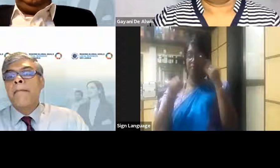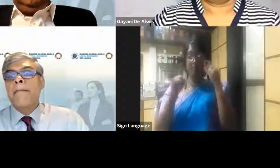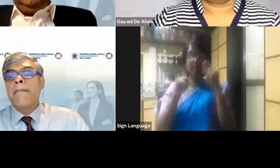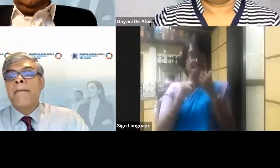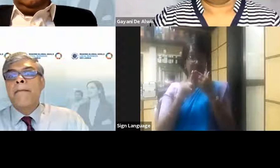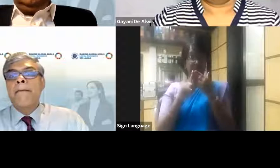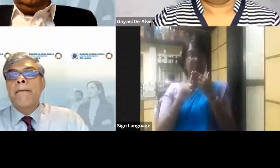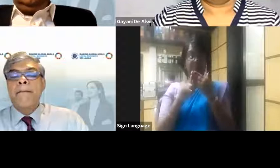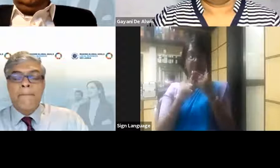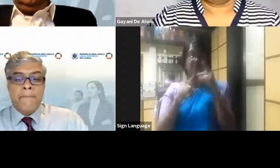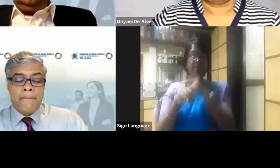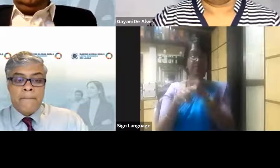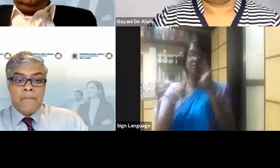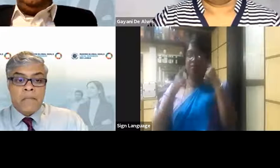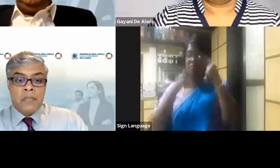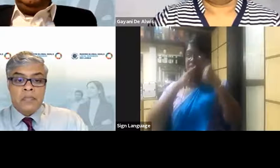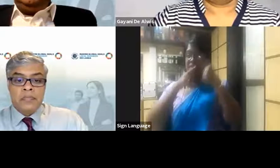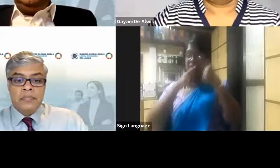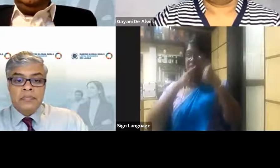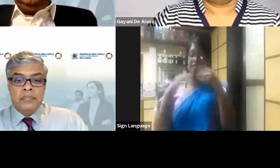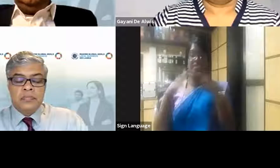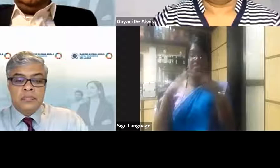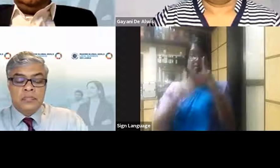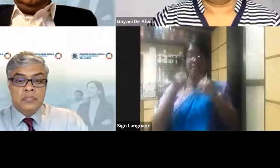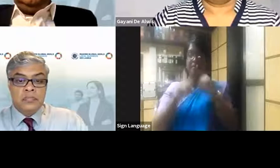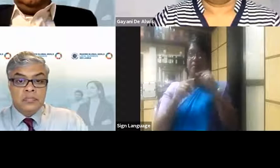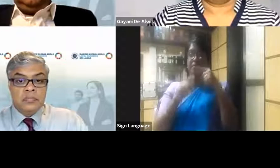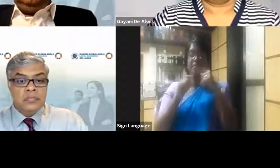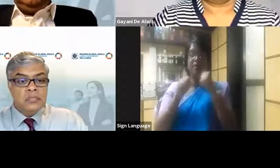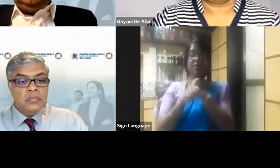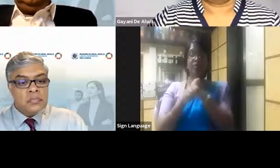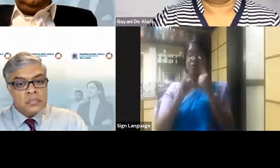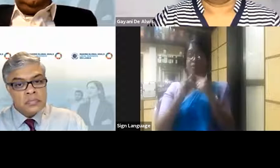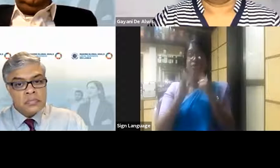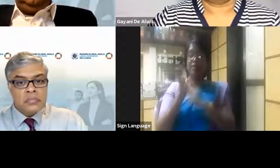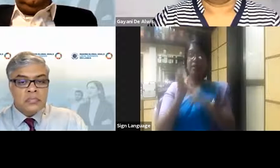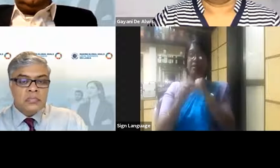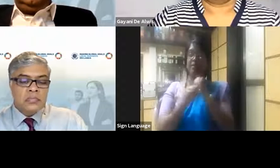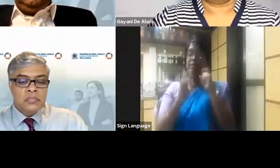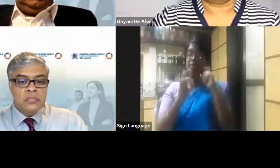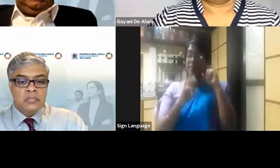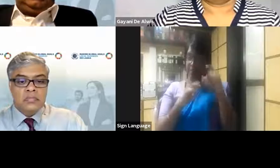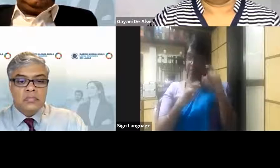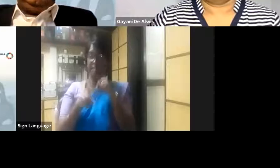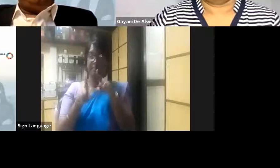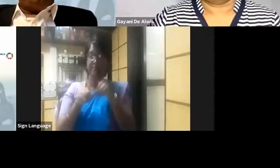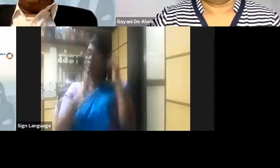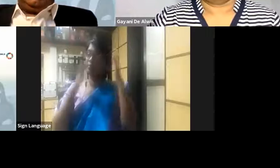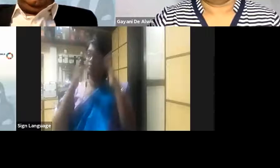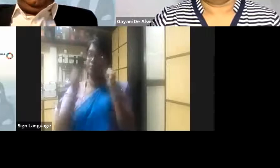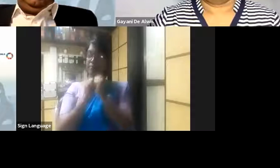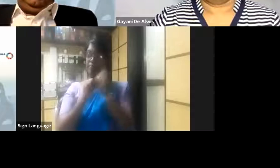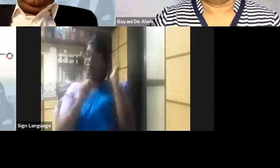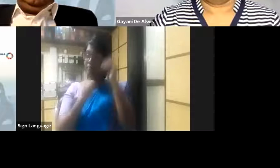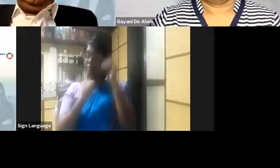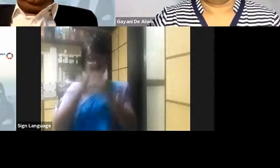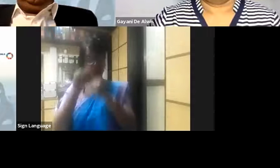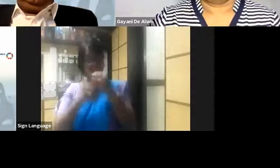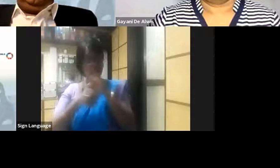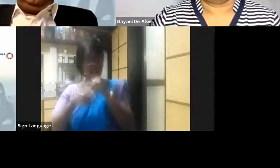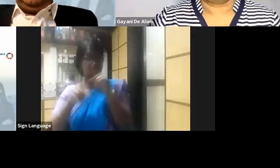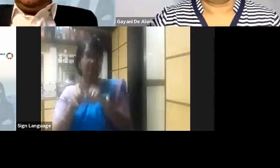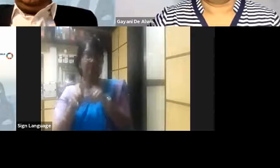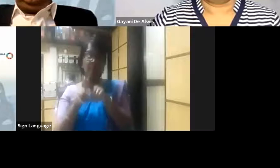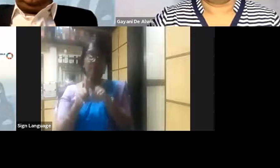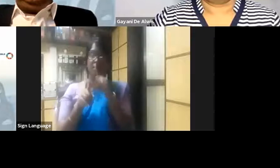the two-day webinar organized by the UNGC, on making global goals local business. Well,